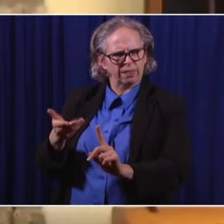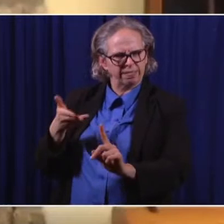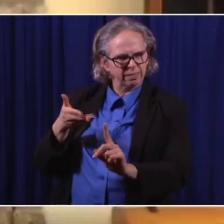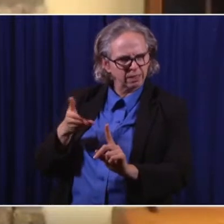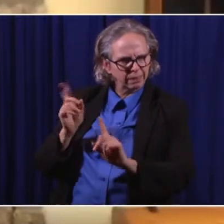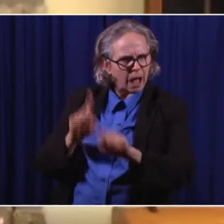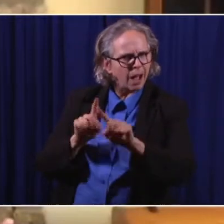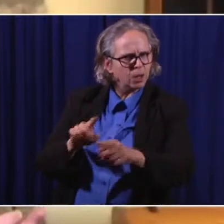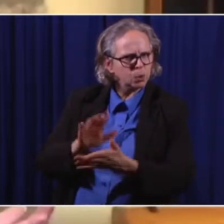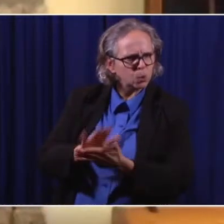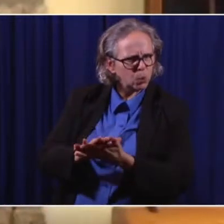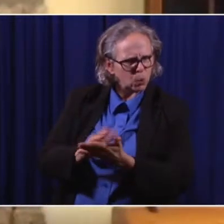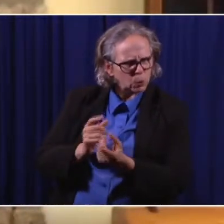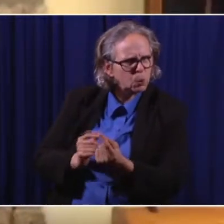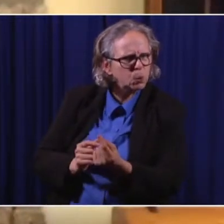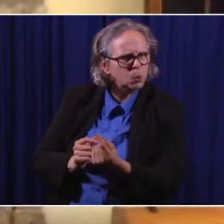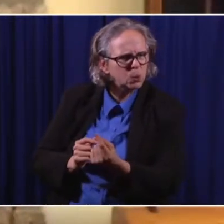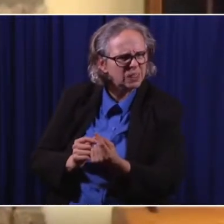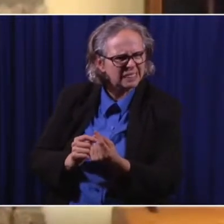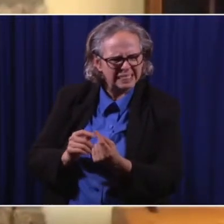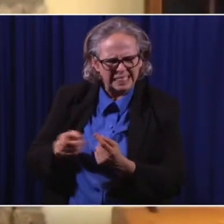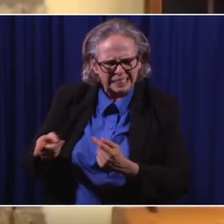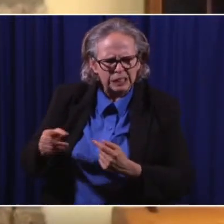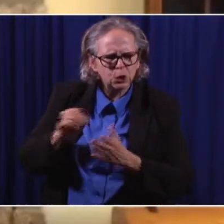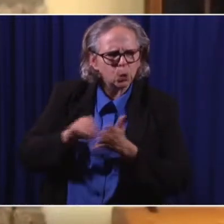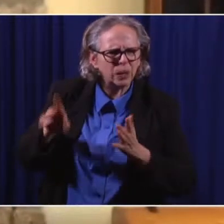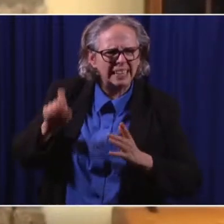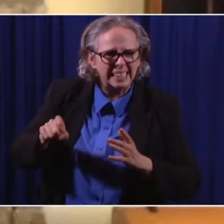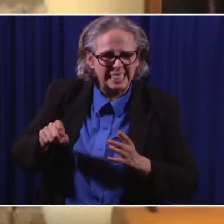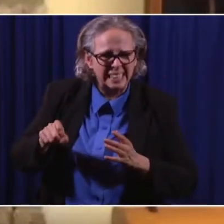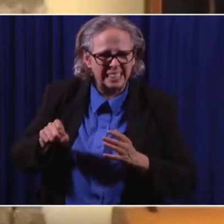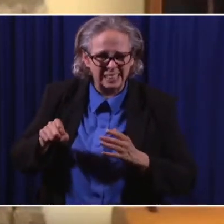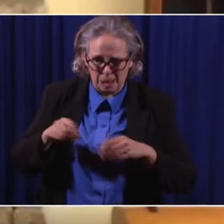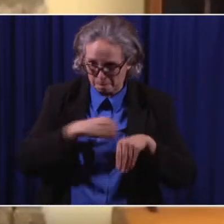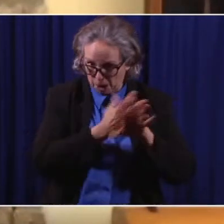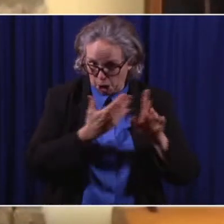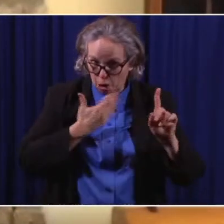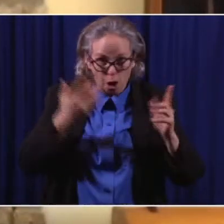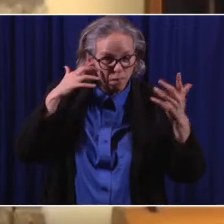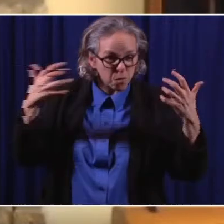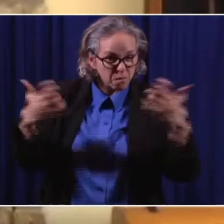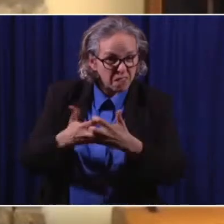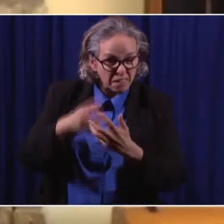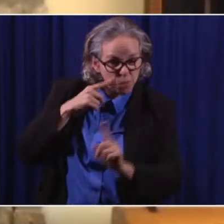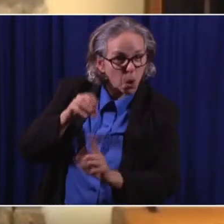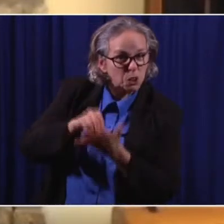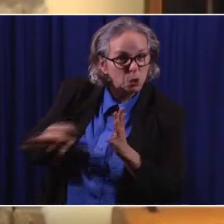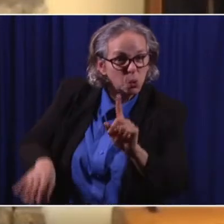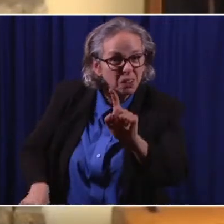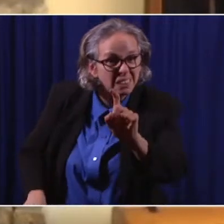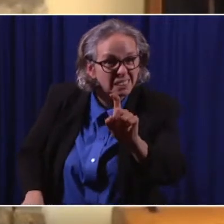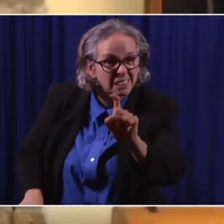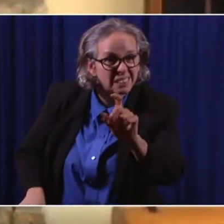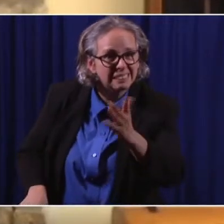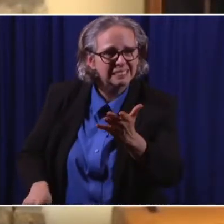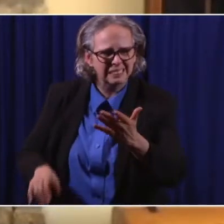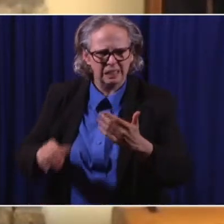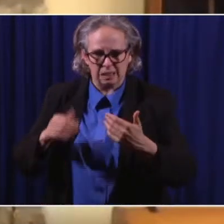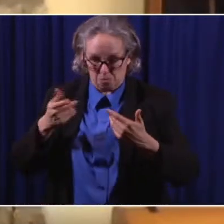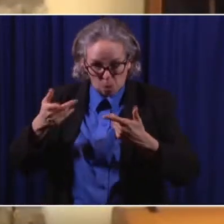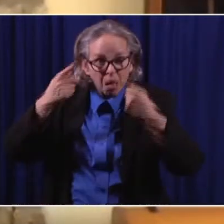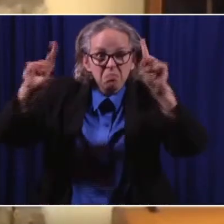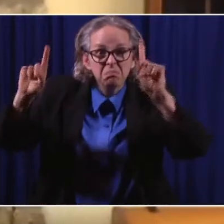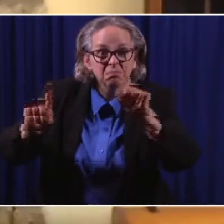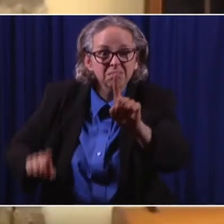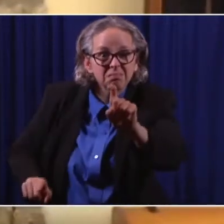was going remote. How are they doing? How do I think this is working out for these students? If